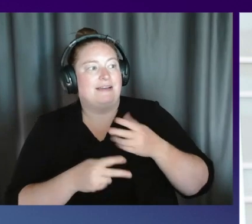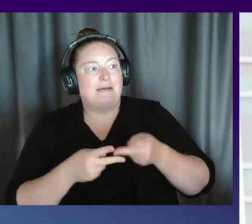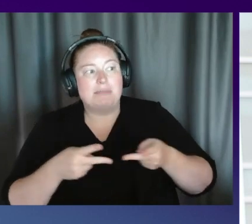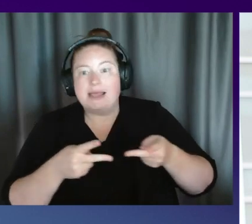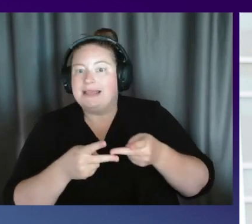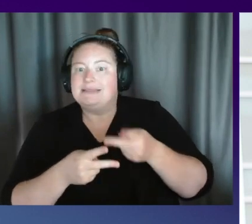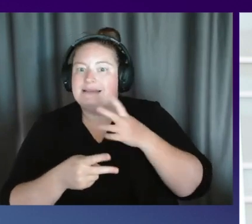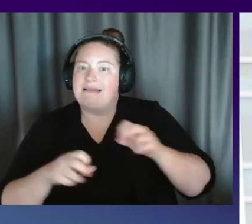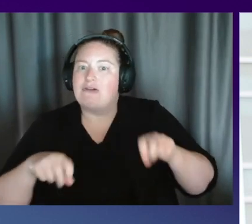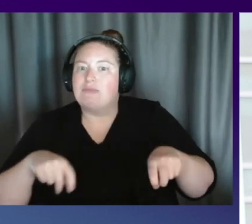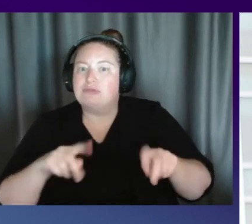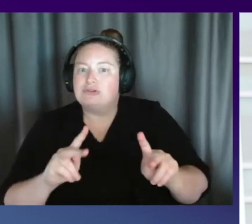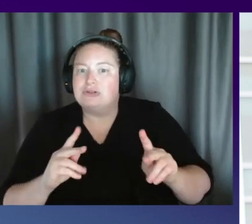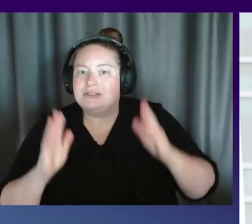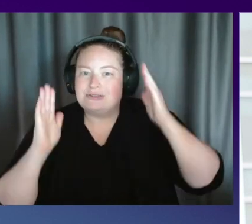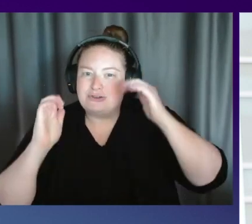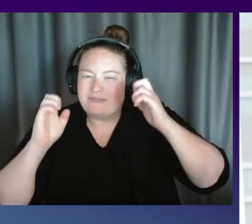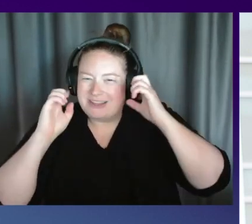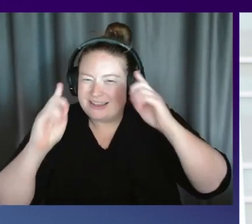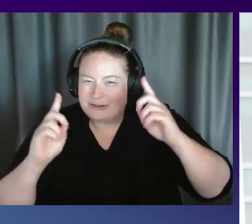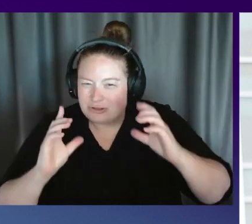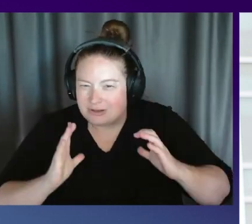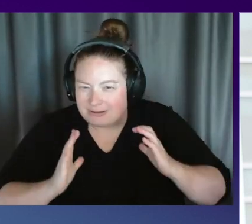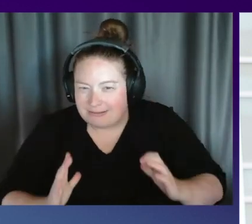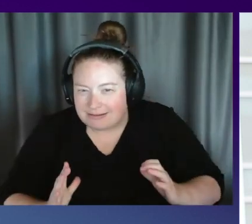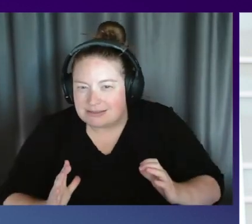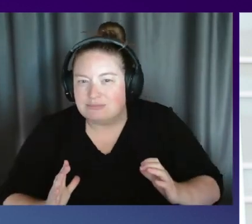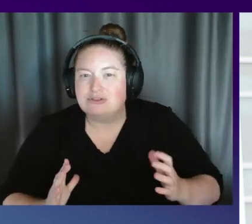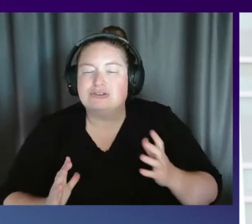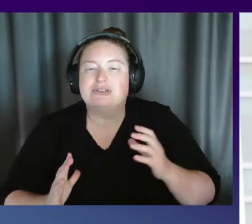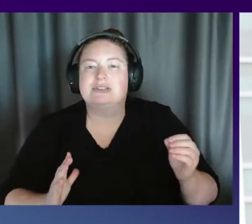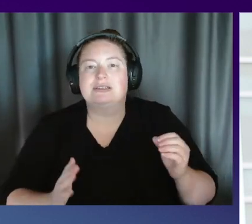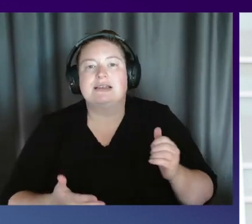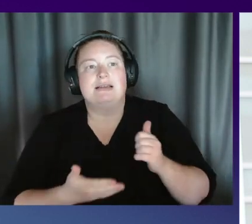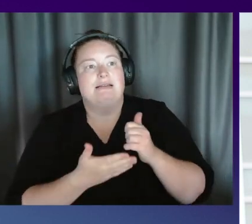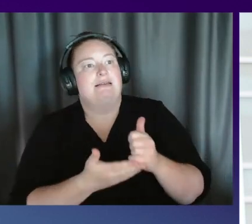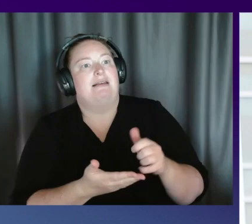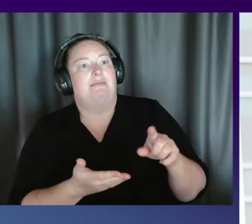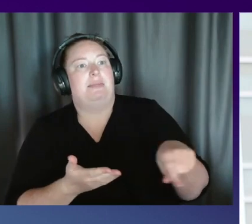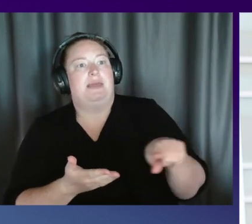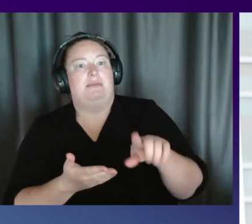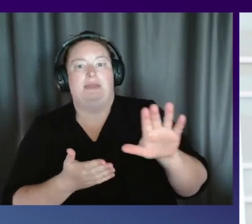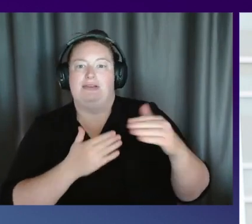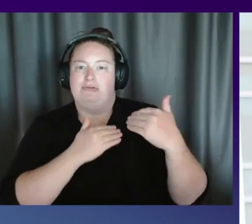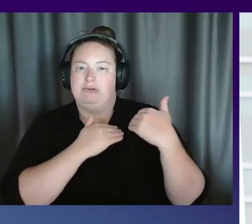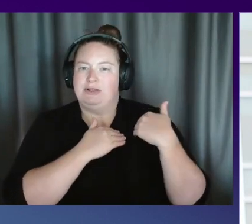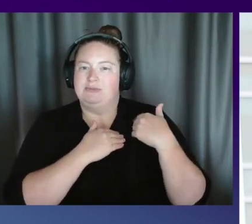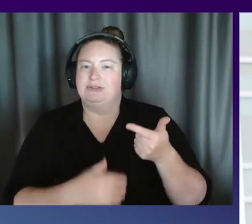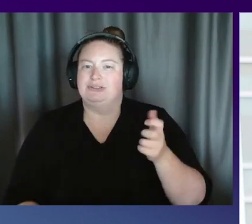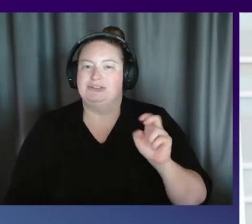this to hopefully educate customers and help them in their responsible